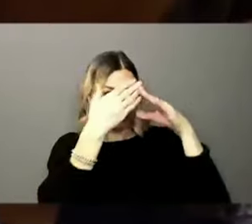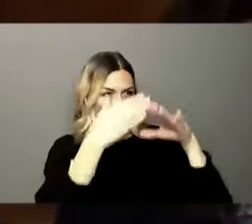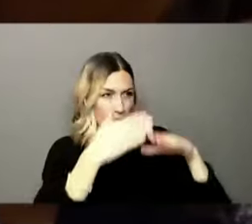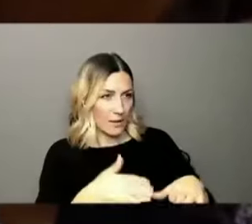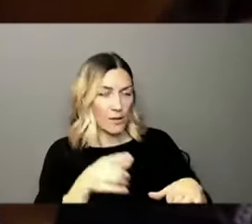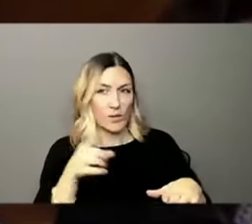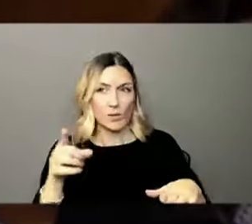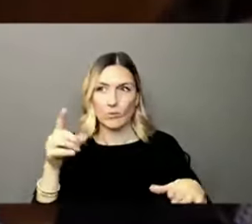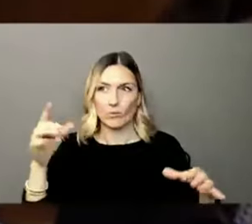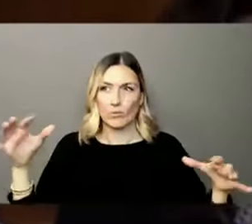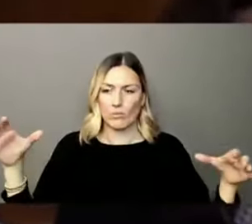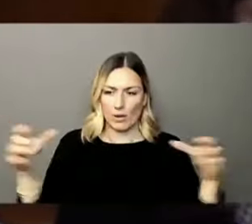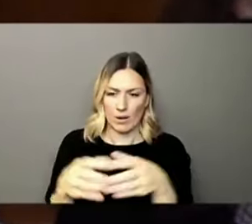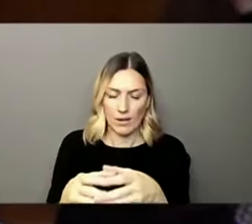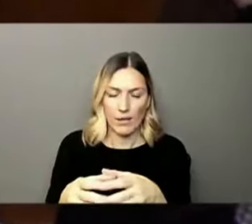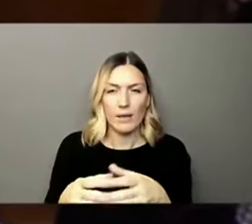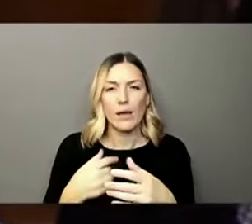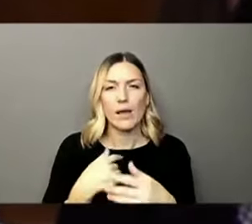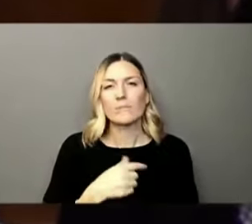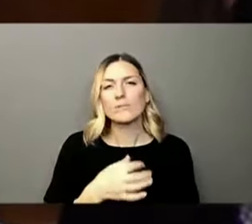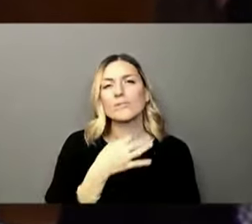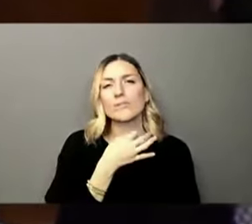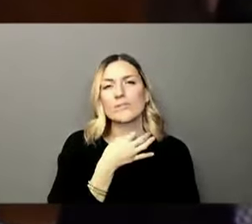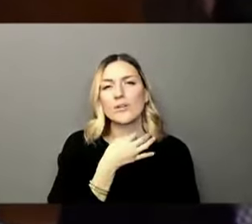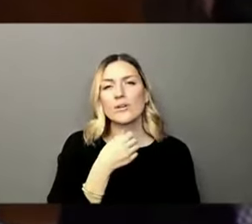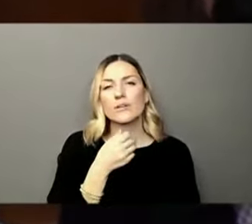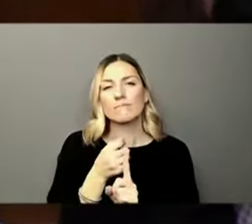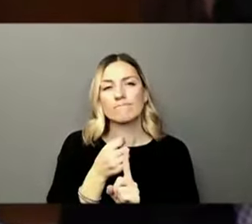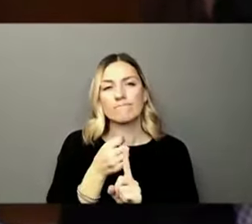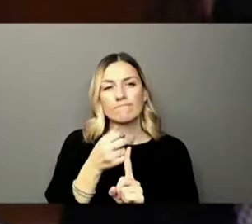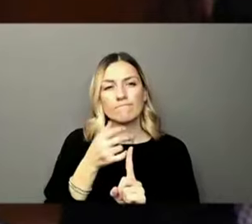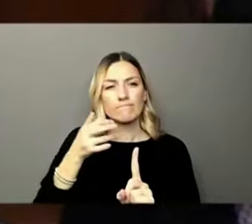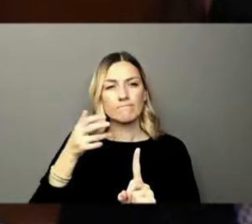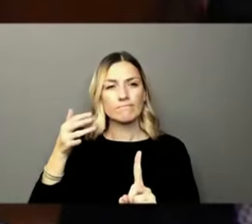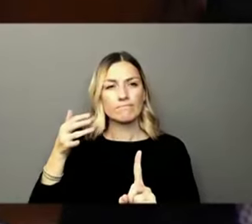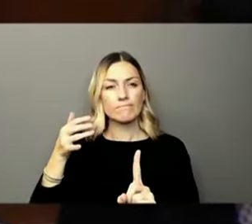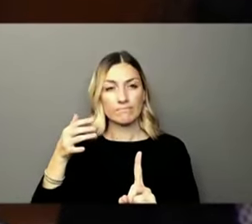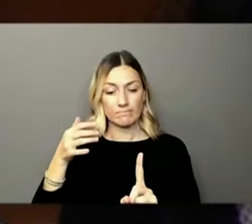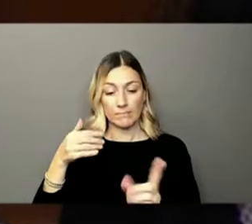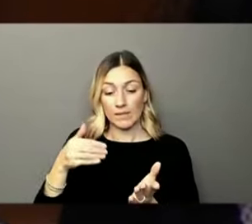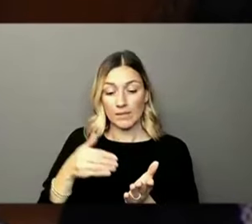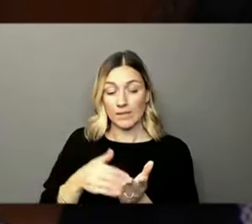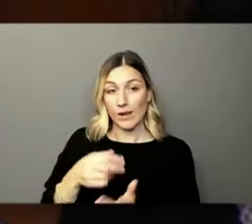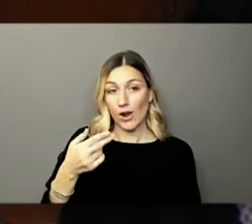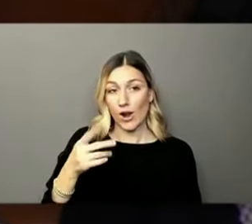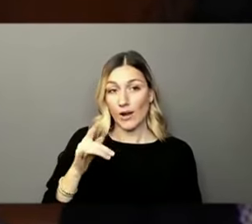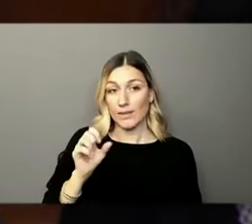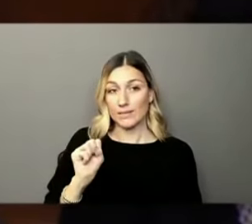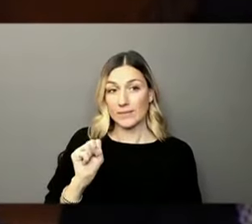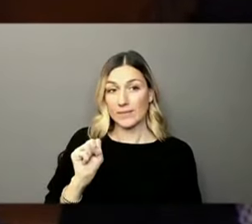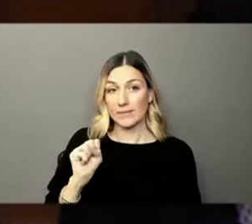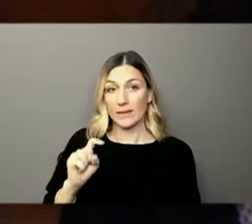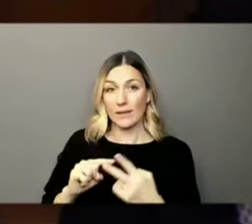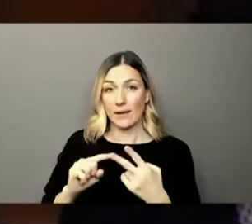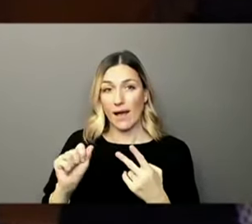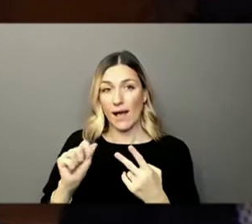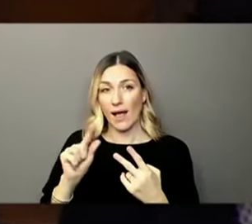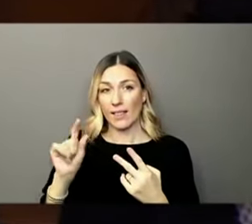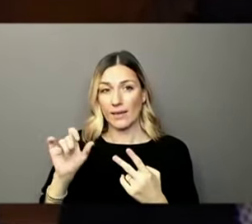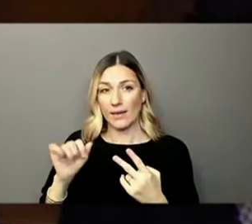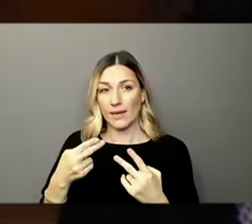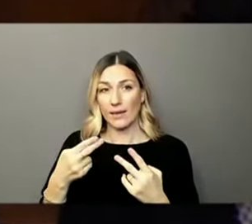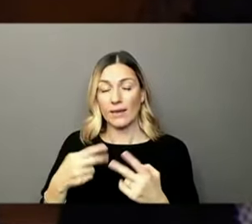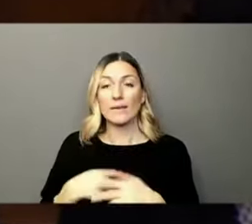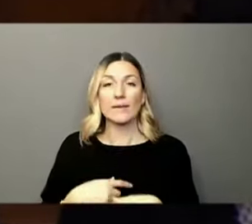together. I just want to hear a little bit more about where you would take that. So Dr. Harkins and Dr. Alali. Thank